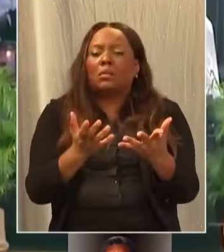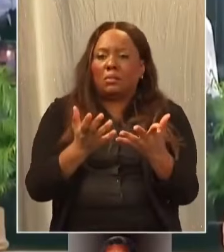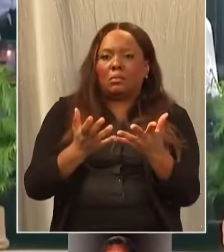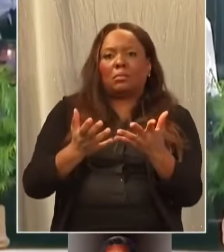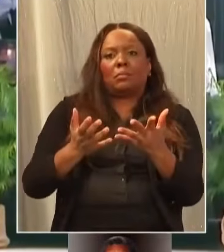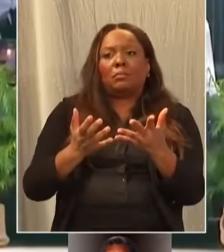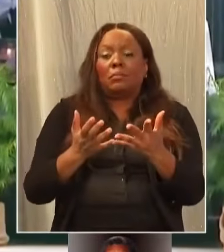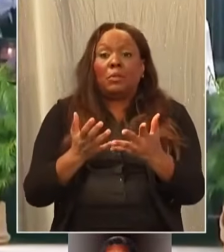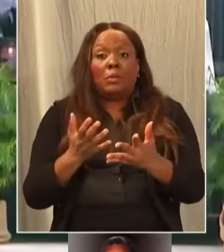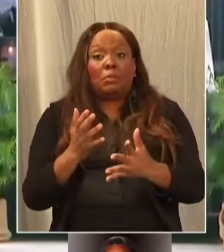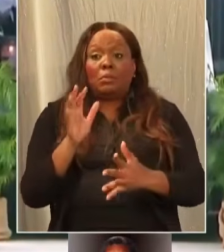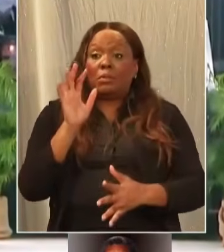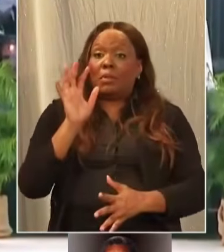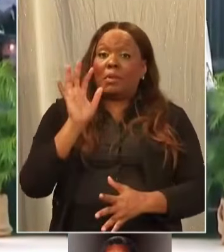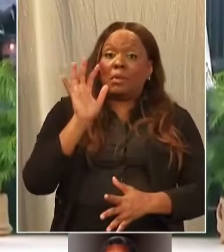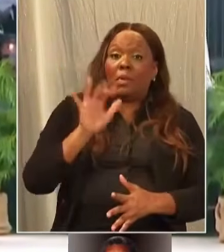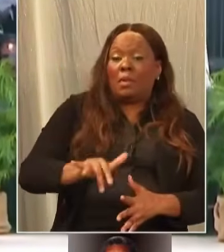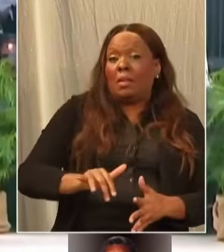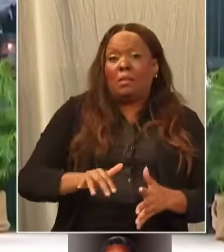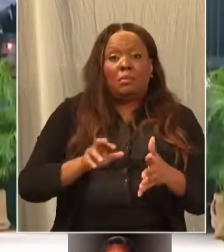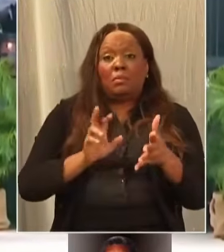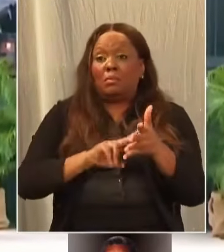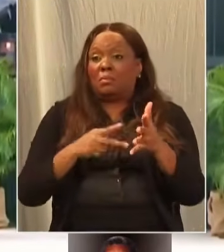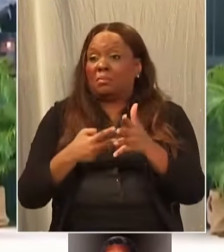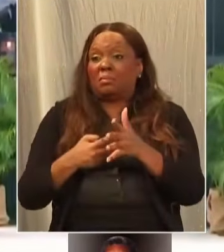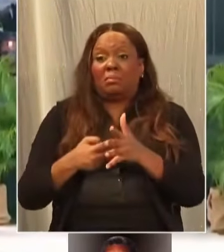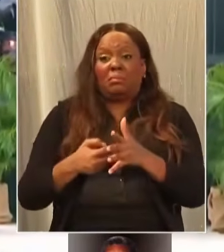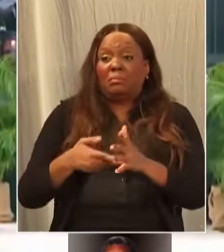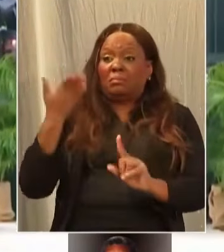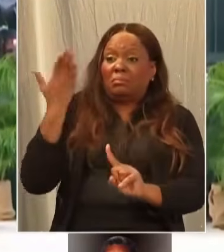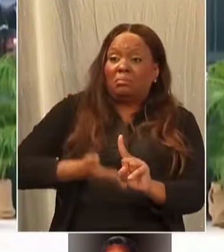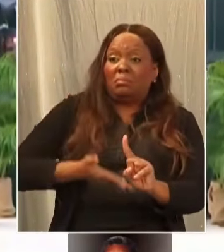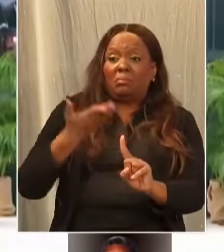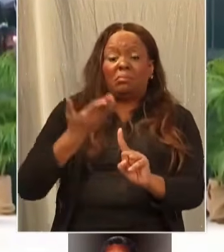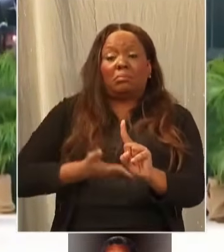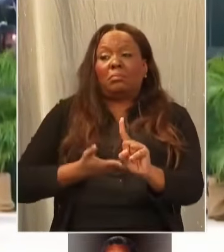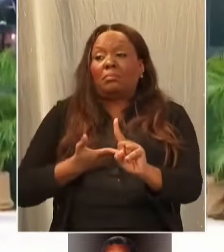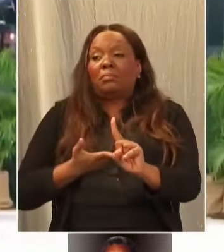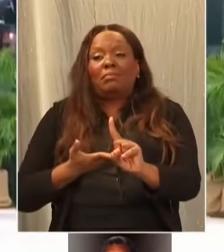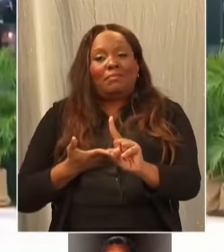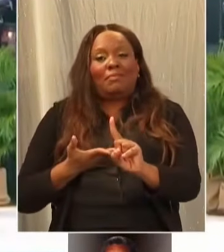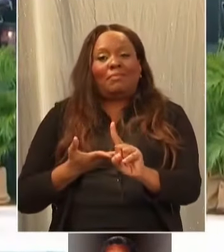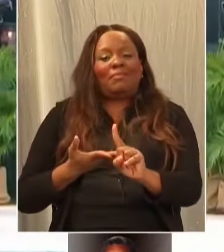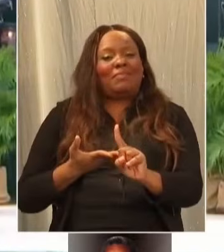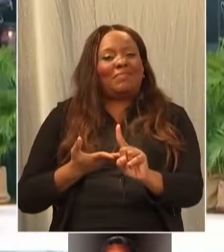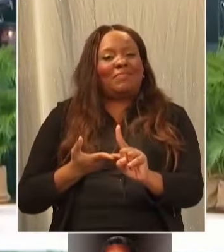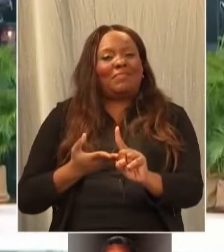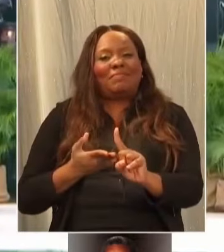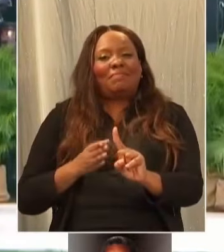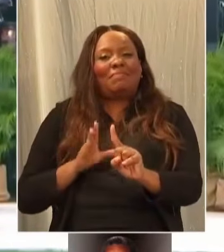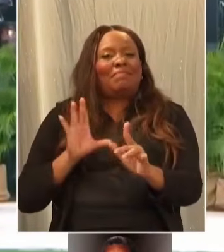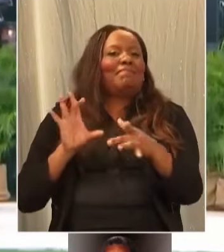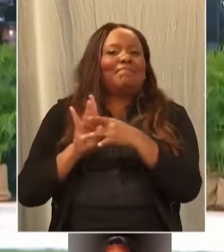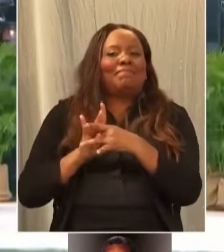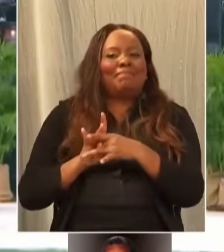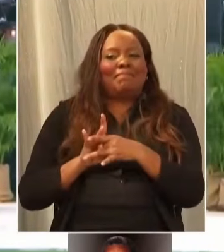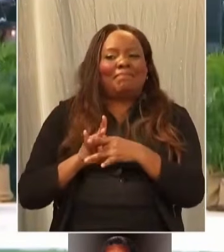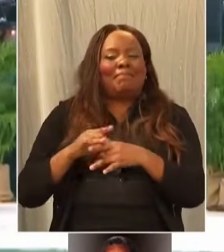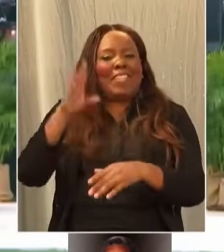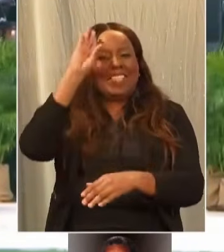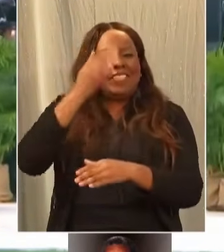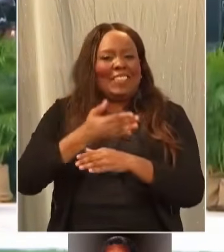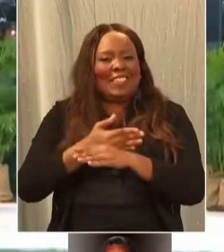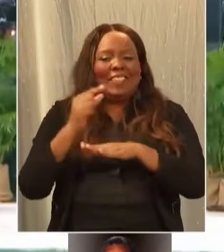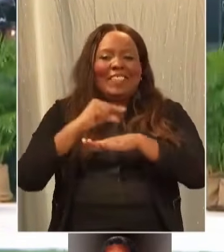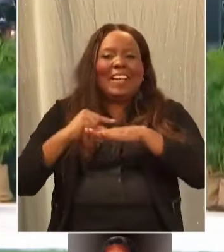Those performances made him, in many respects, an adopted son of Guyana. I was